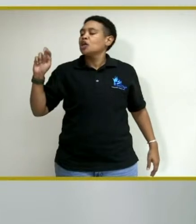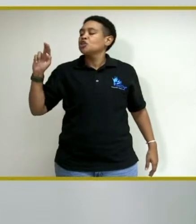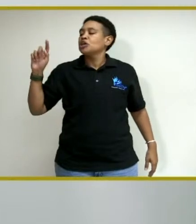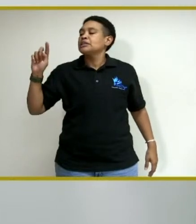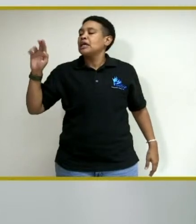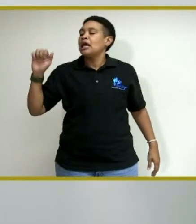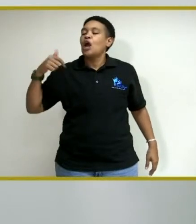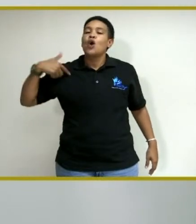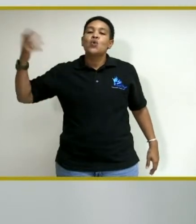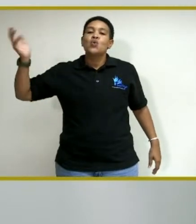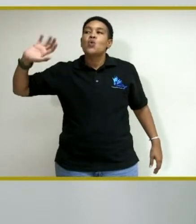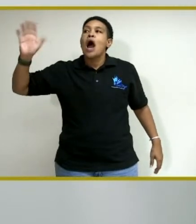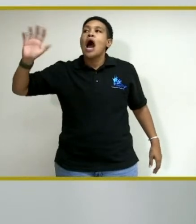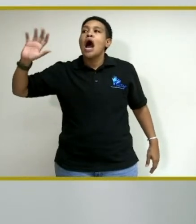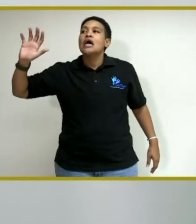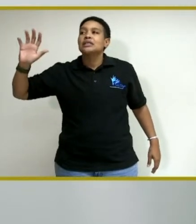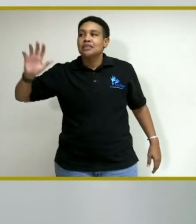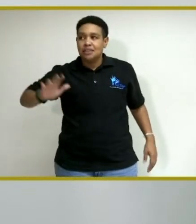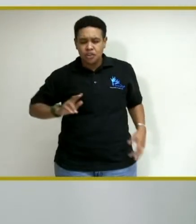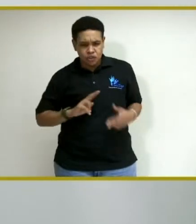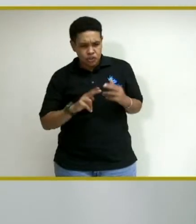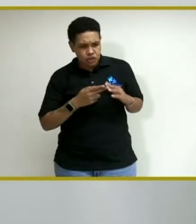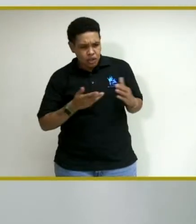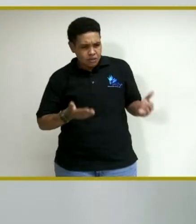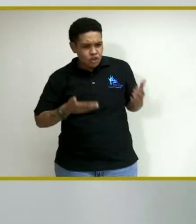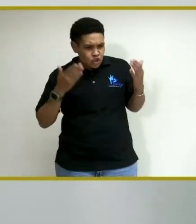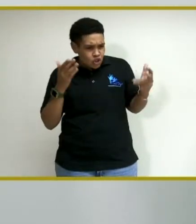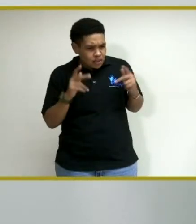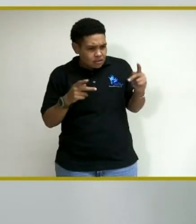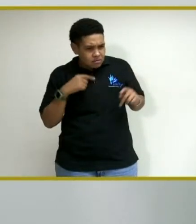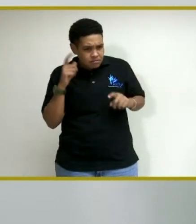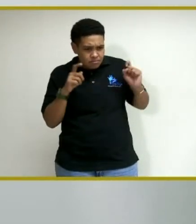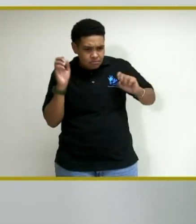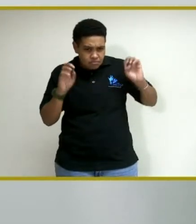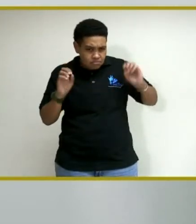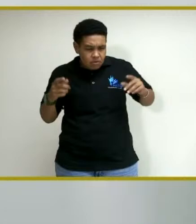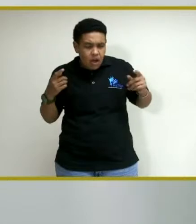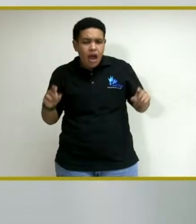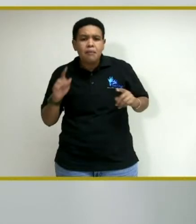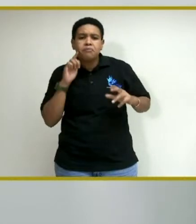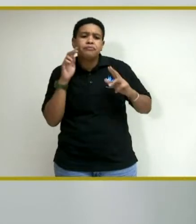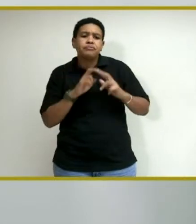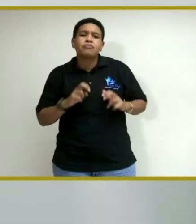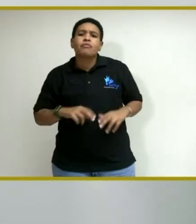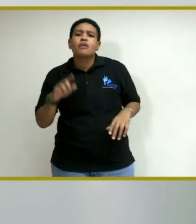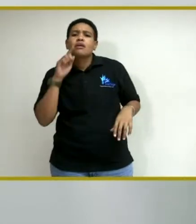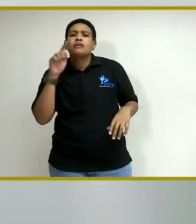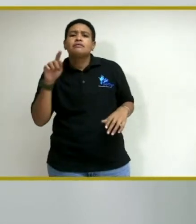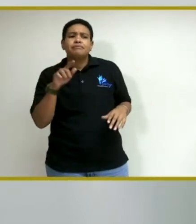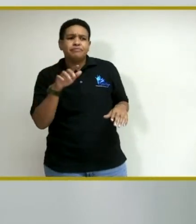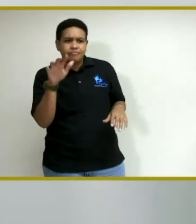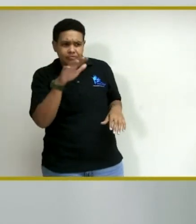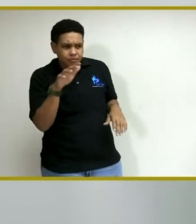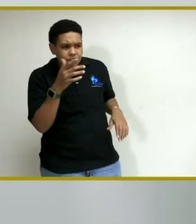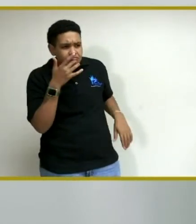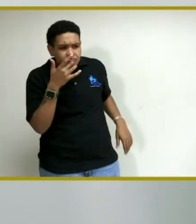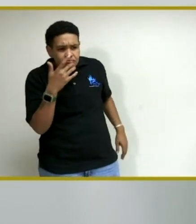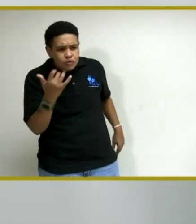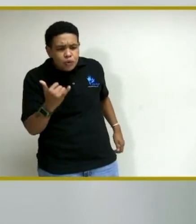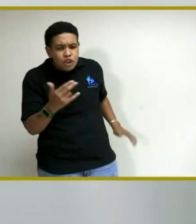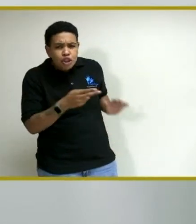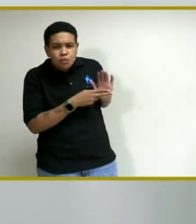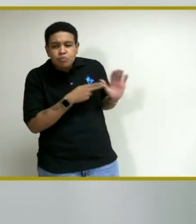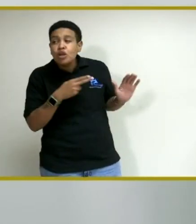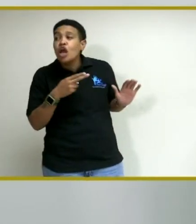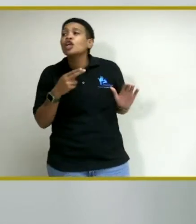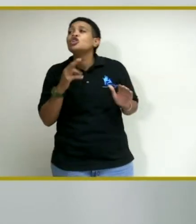The numbers are suggesting, based on what our polls that we have done in assessing the space, that